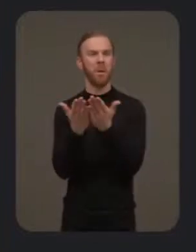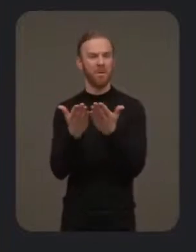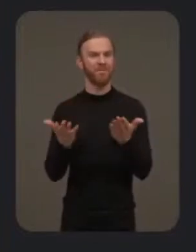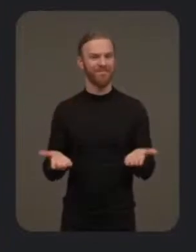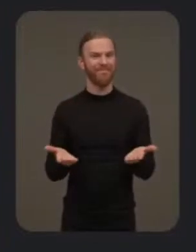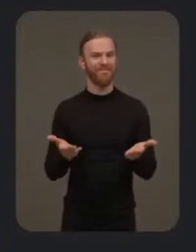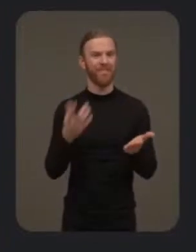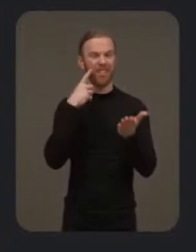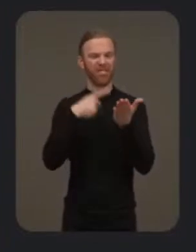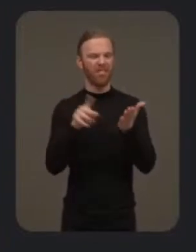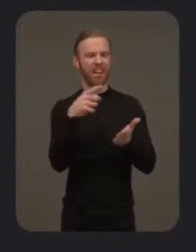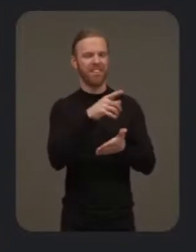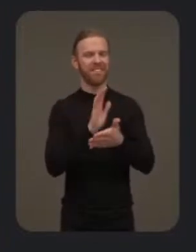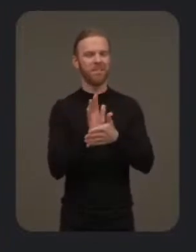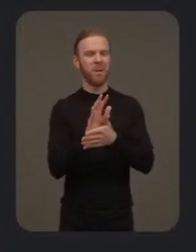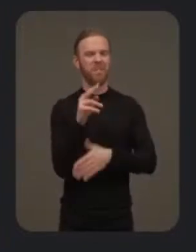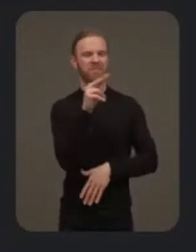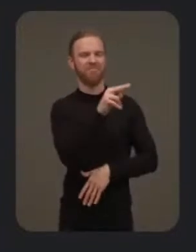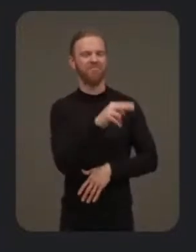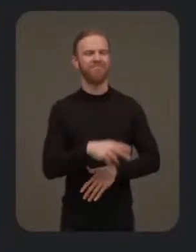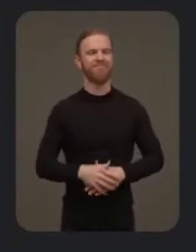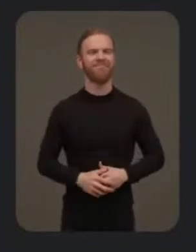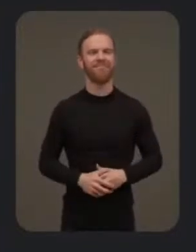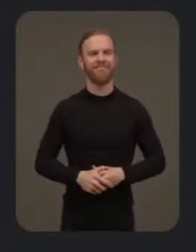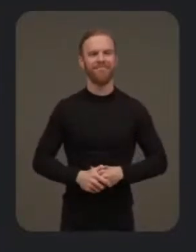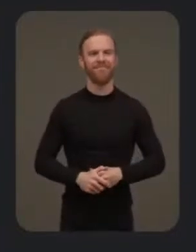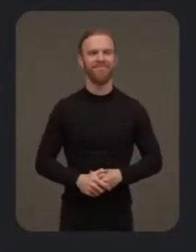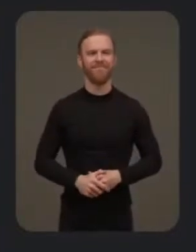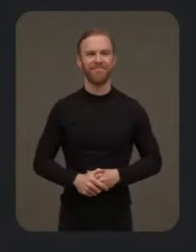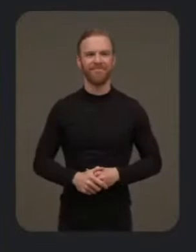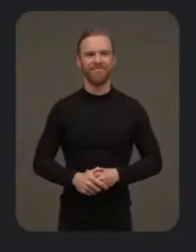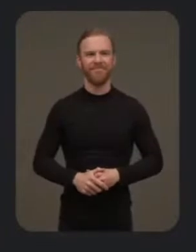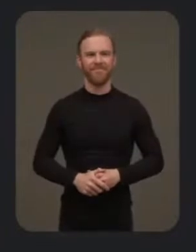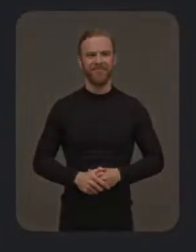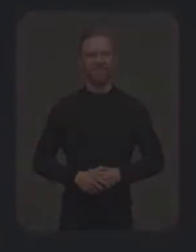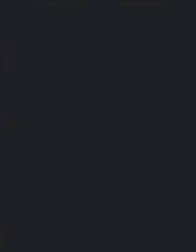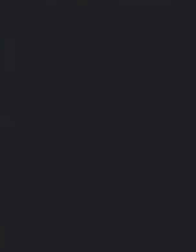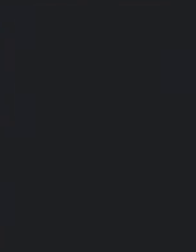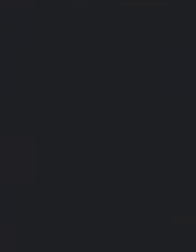you. They ain't never seen it like this.